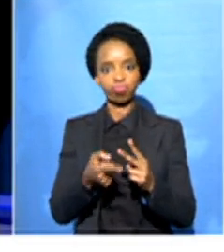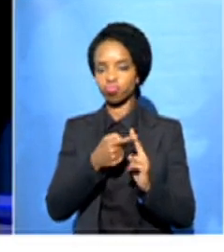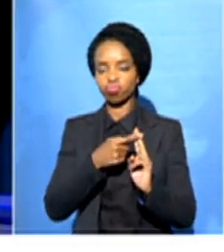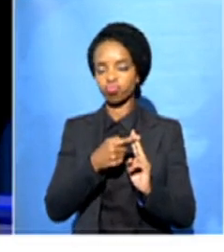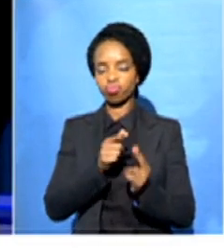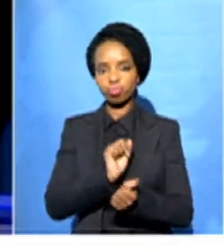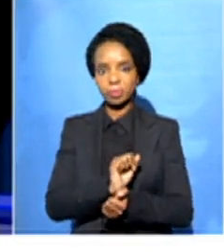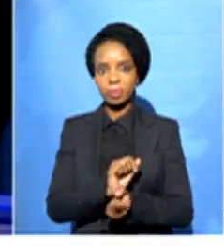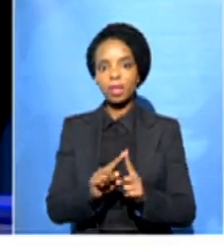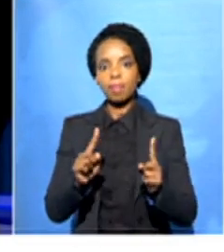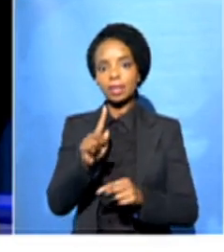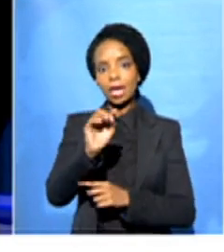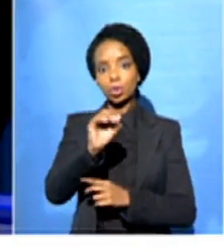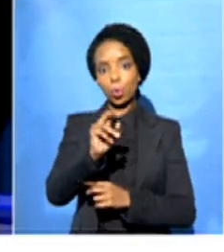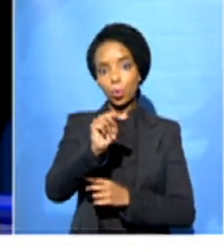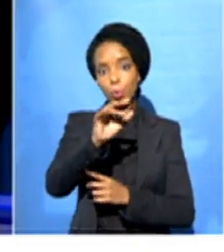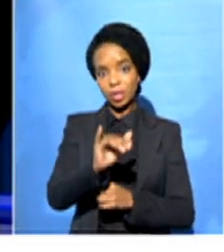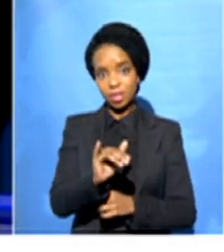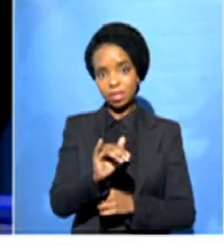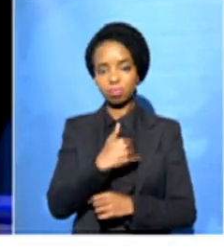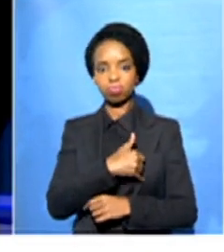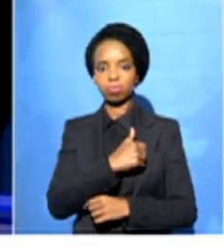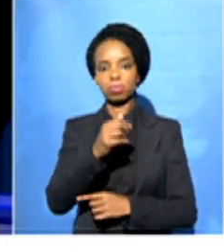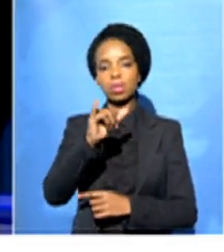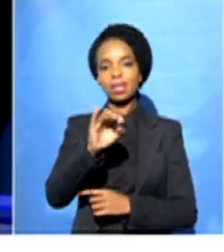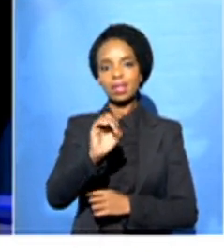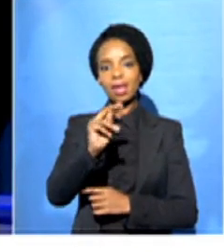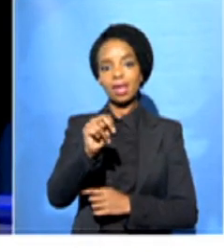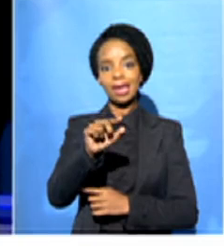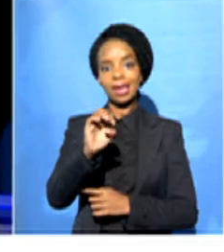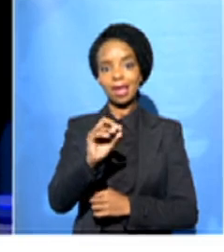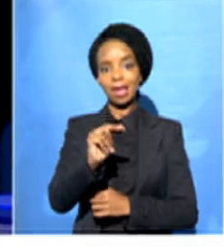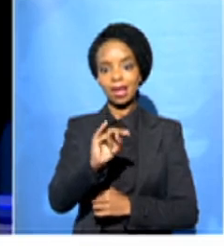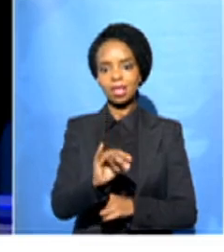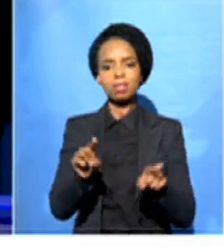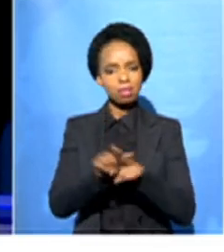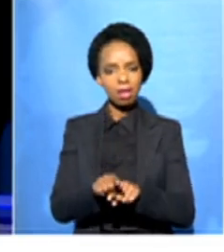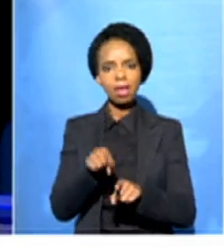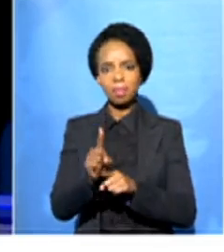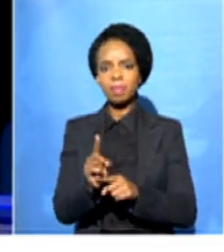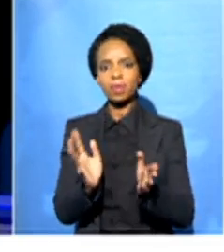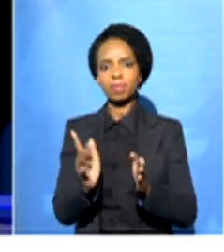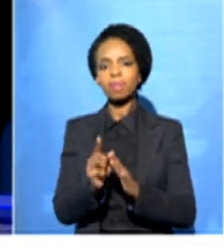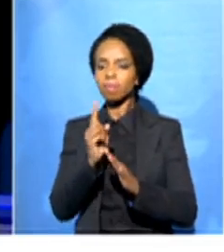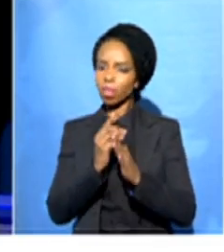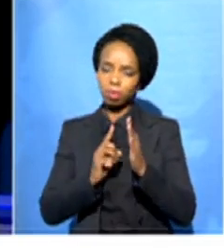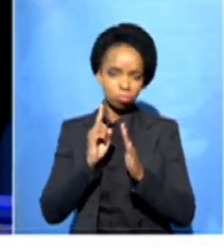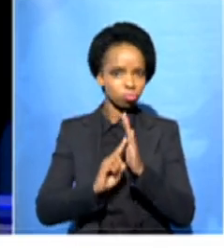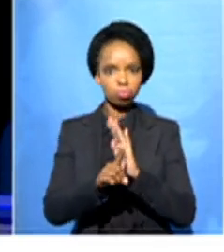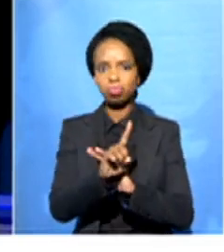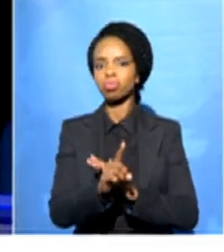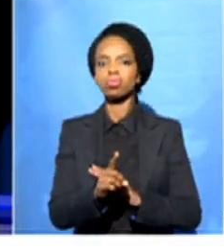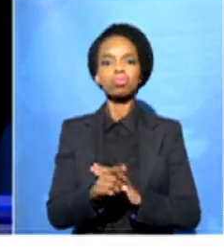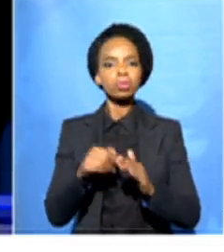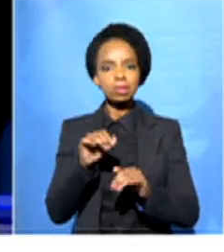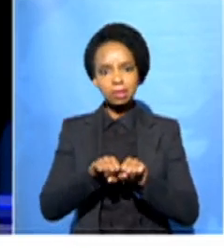also been put through the system, as it were, for wrongdoing. And he has claimed that